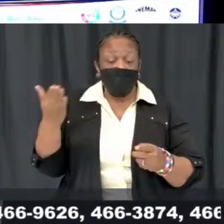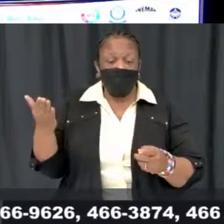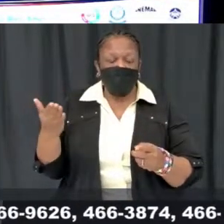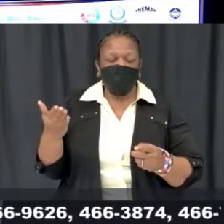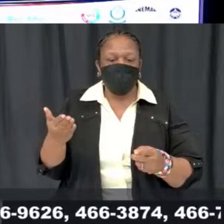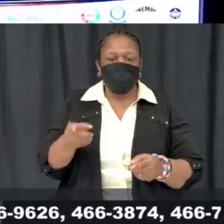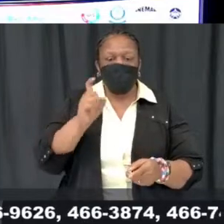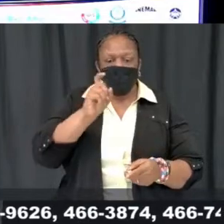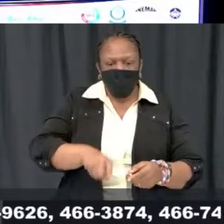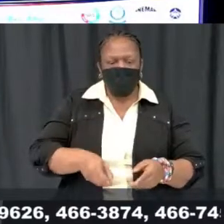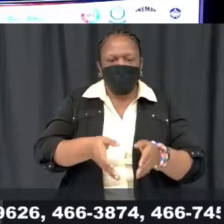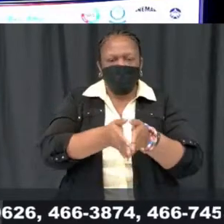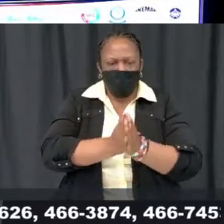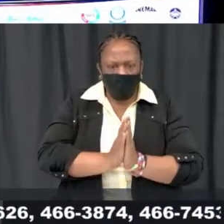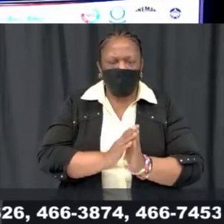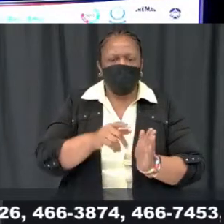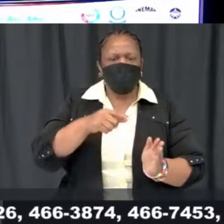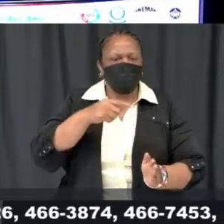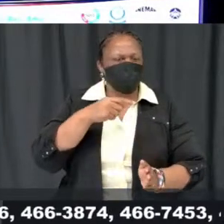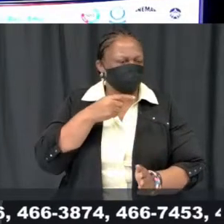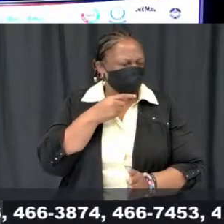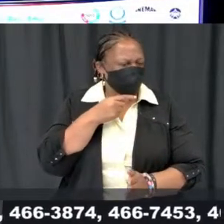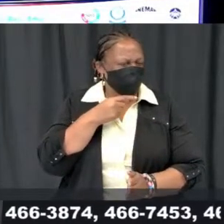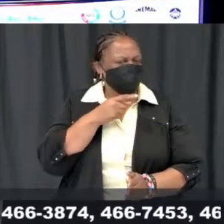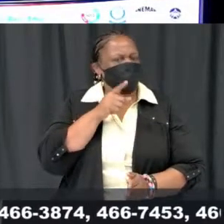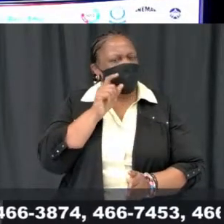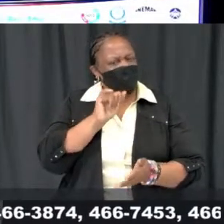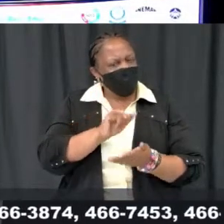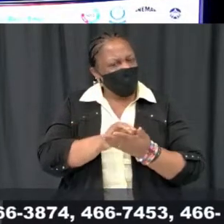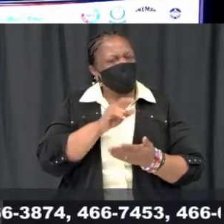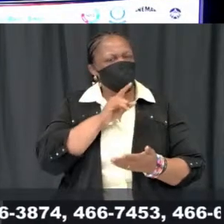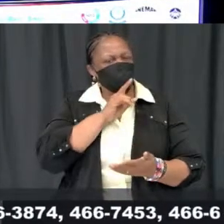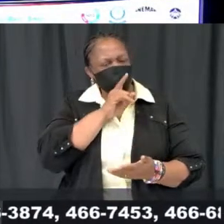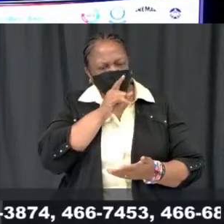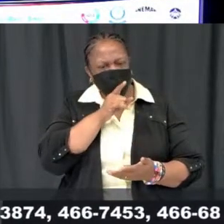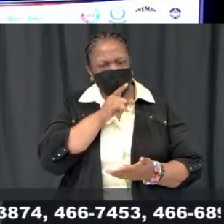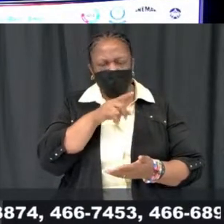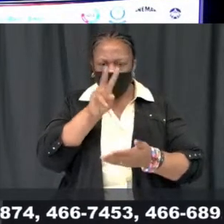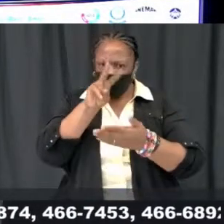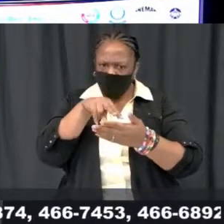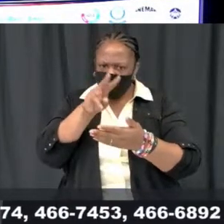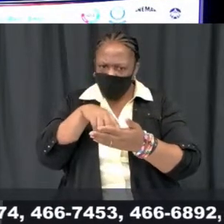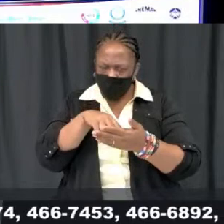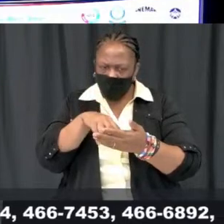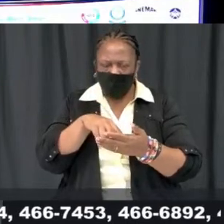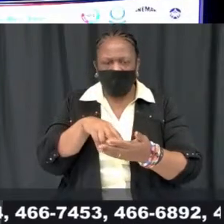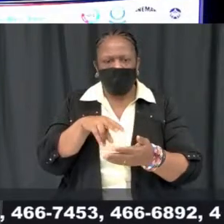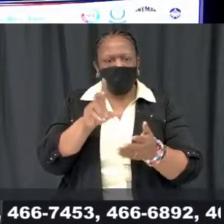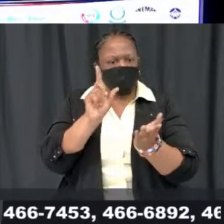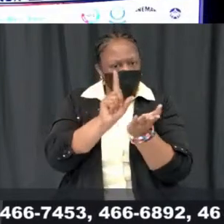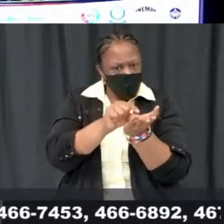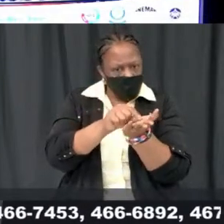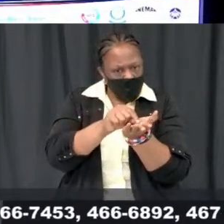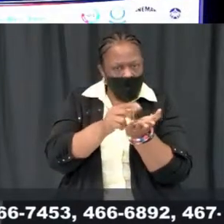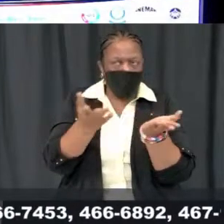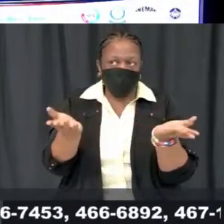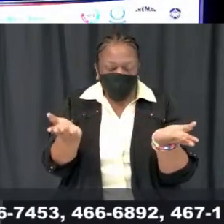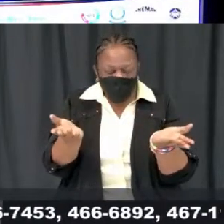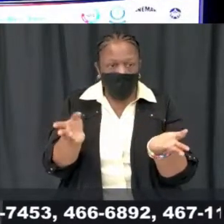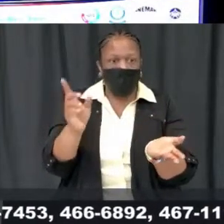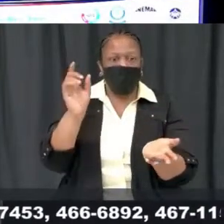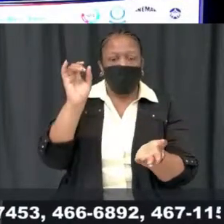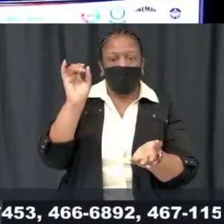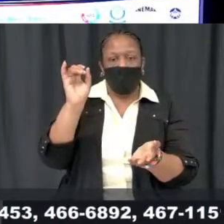because it's in a newspaper, not because it's on the internet, not because it's on social media. You must